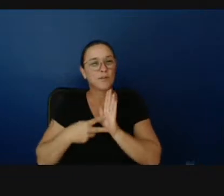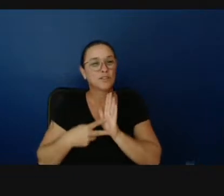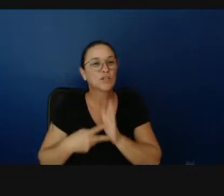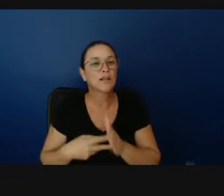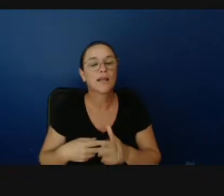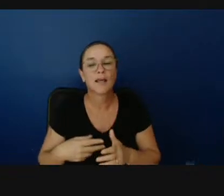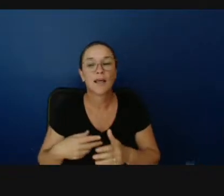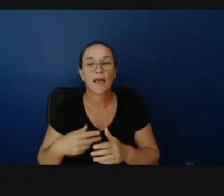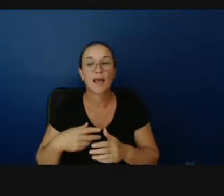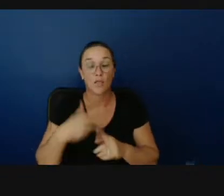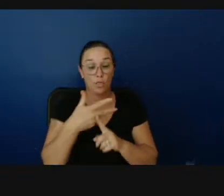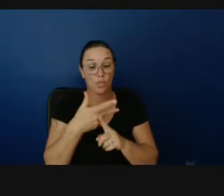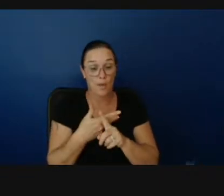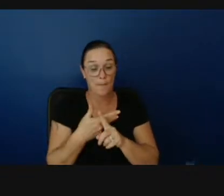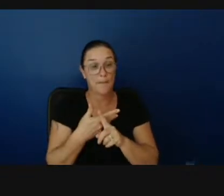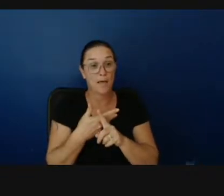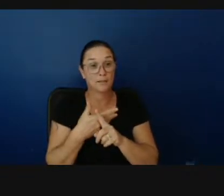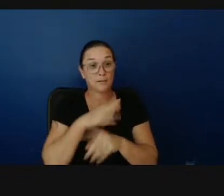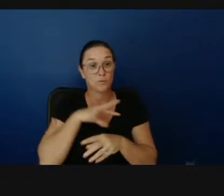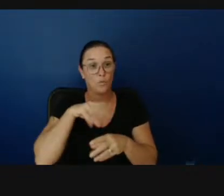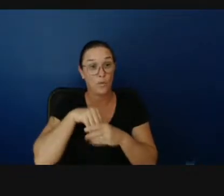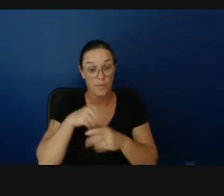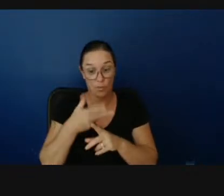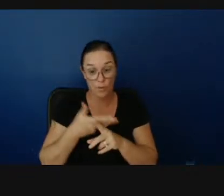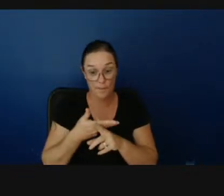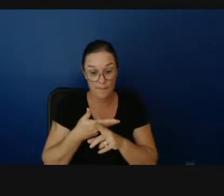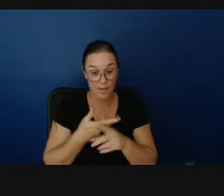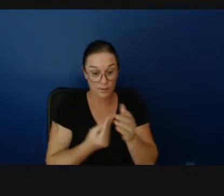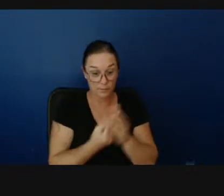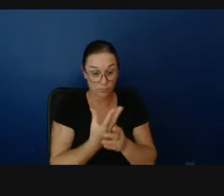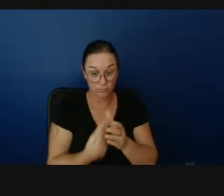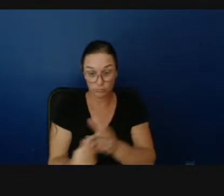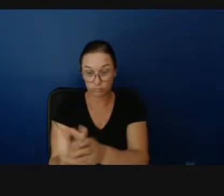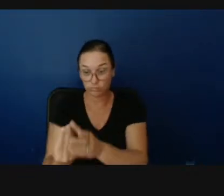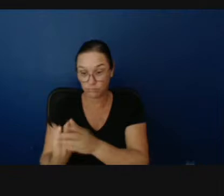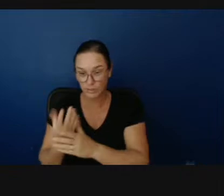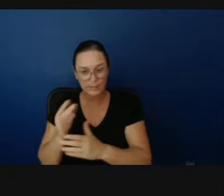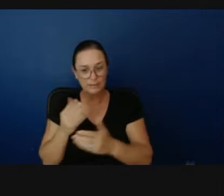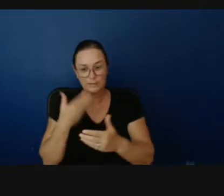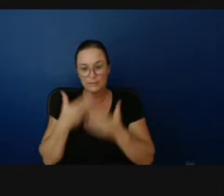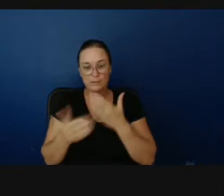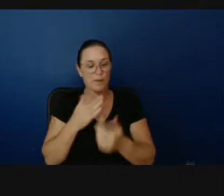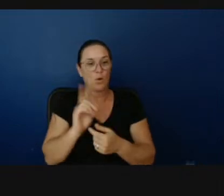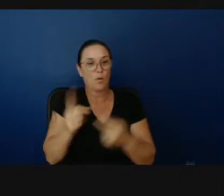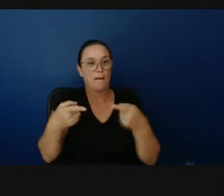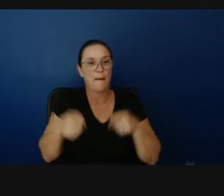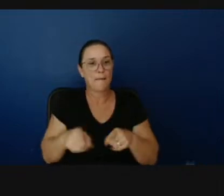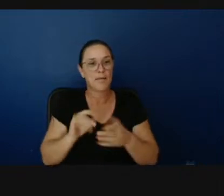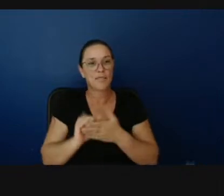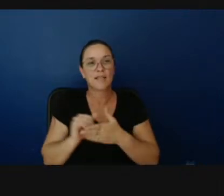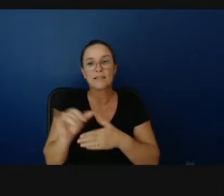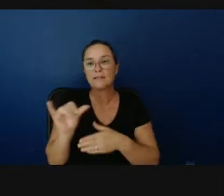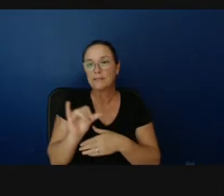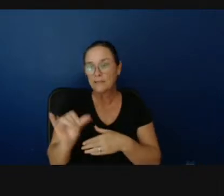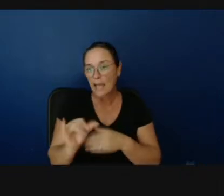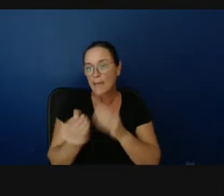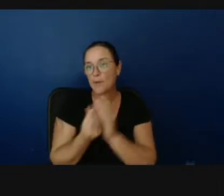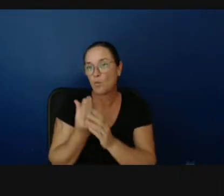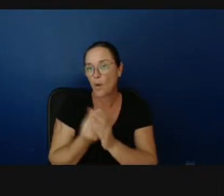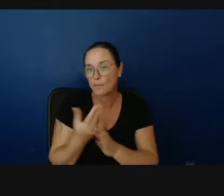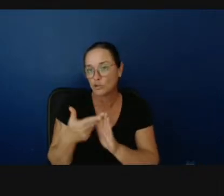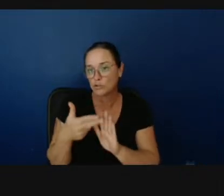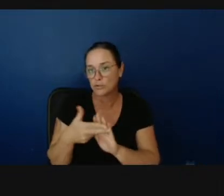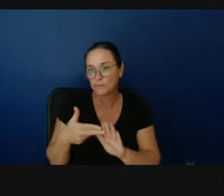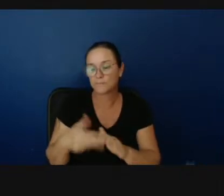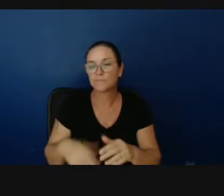they consider it the same eruption. So it's really interesting because if you check their website, they list Kīlauea as being in